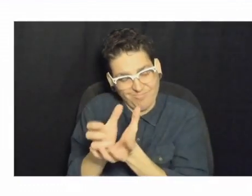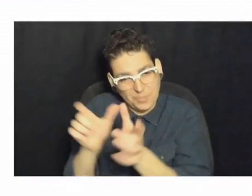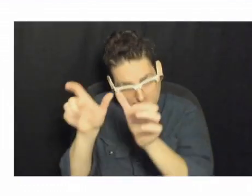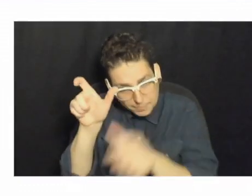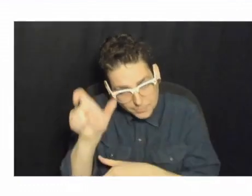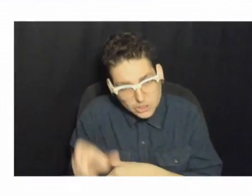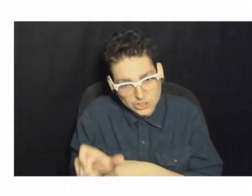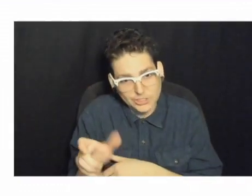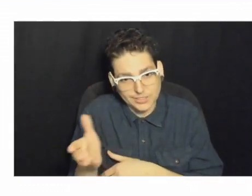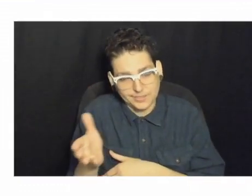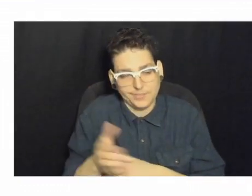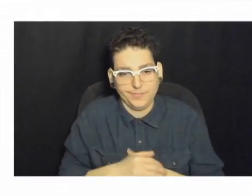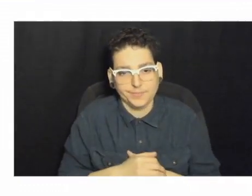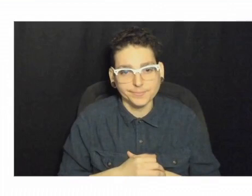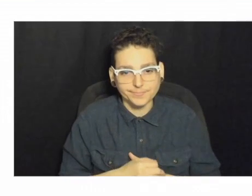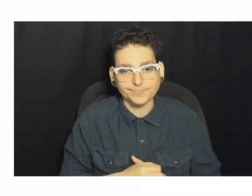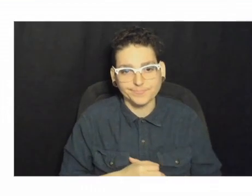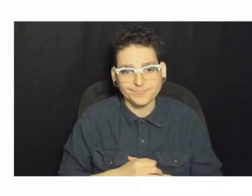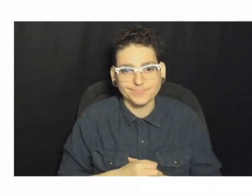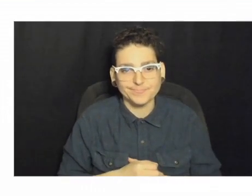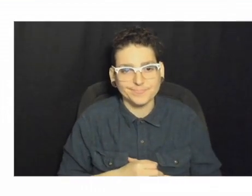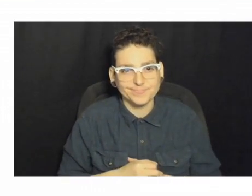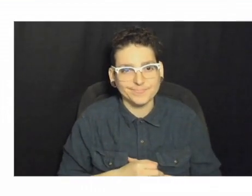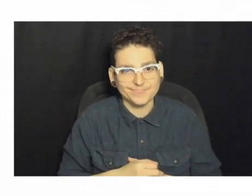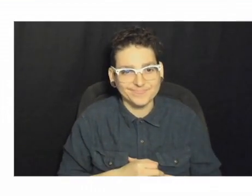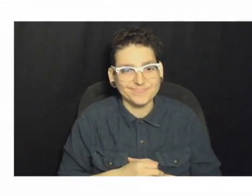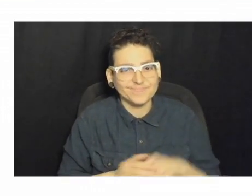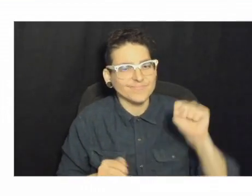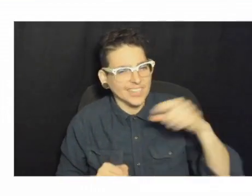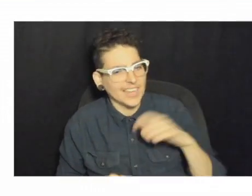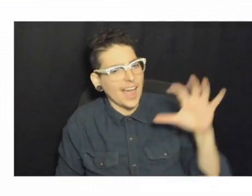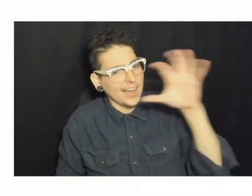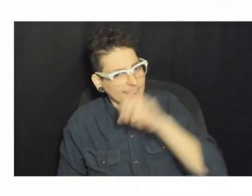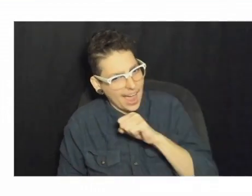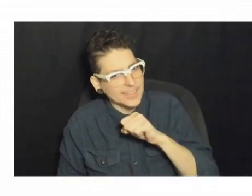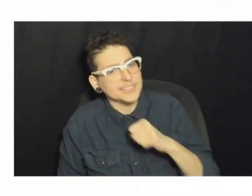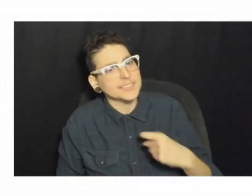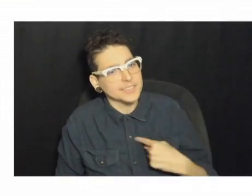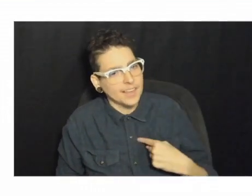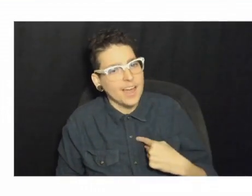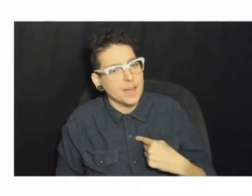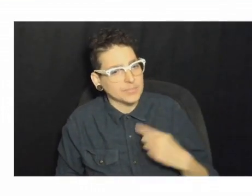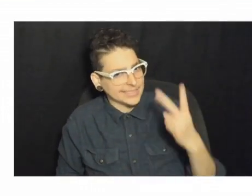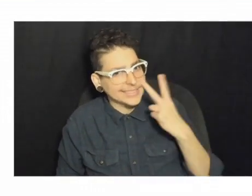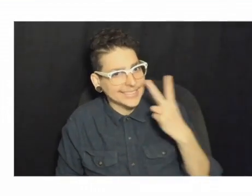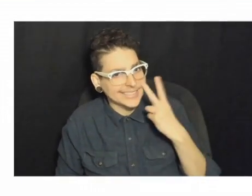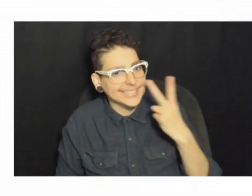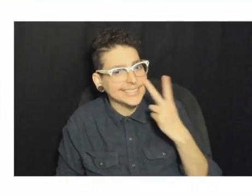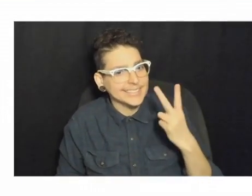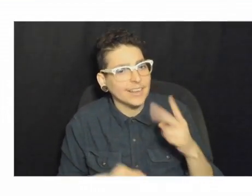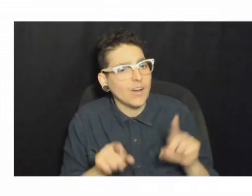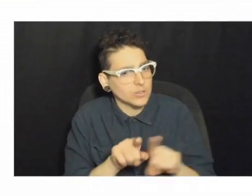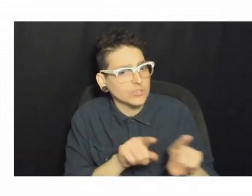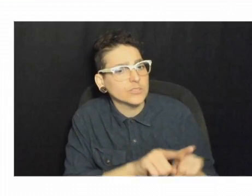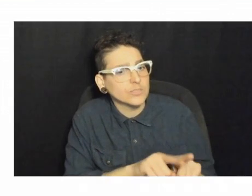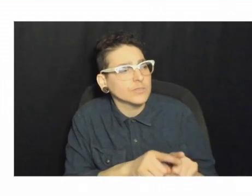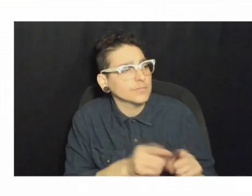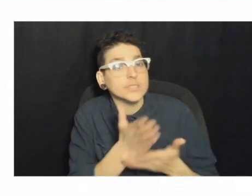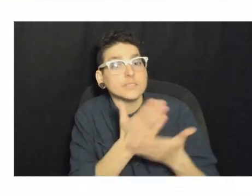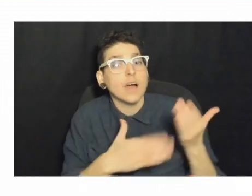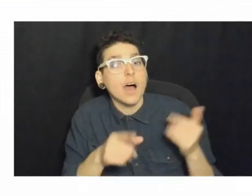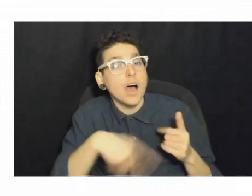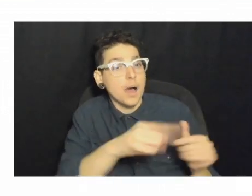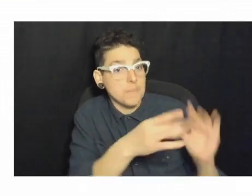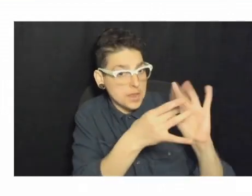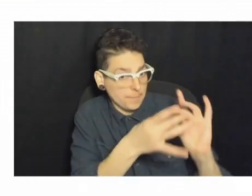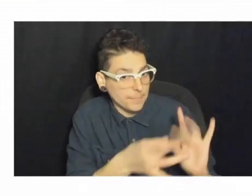Yeah, and I guess I would, I'm also seeing maybe some sub messages or texts around mentoring science